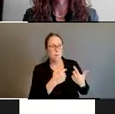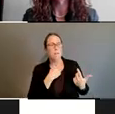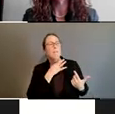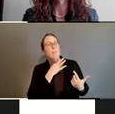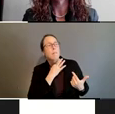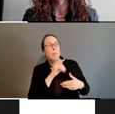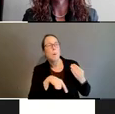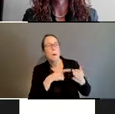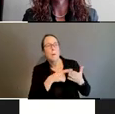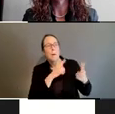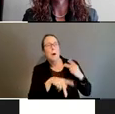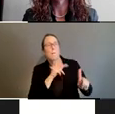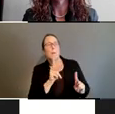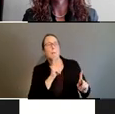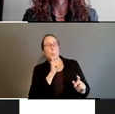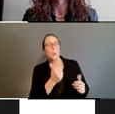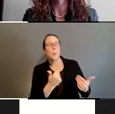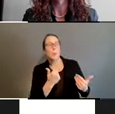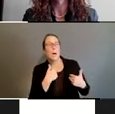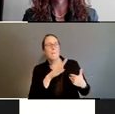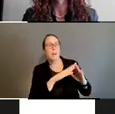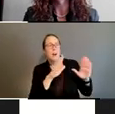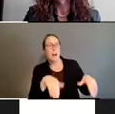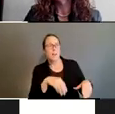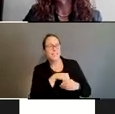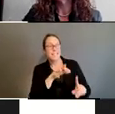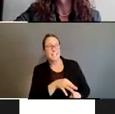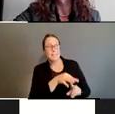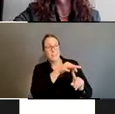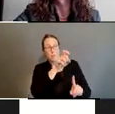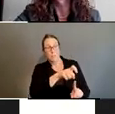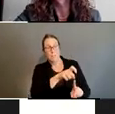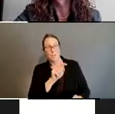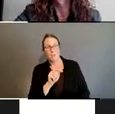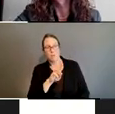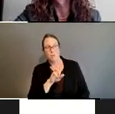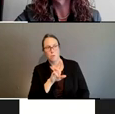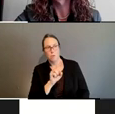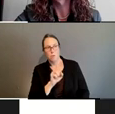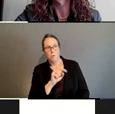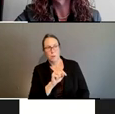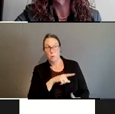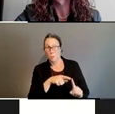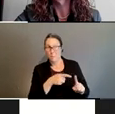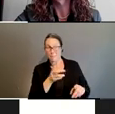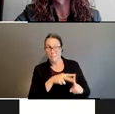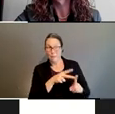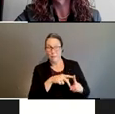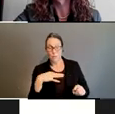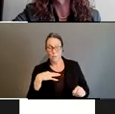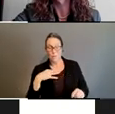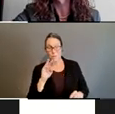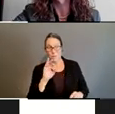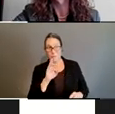needs trust. When they apply for FEMA individual assistance for home repairs, what kind of documentation